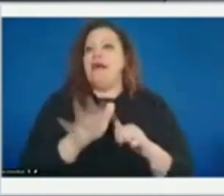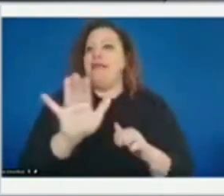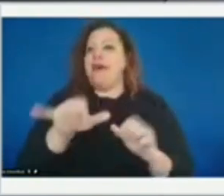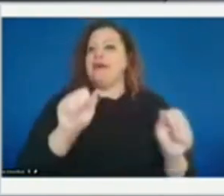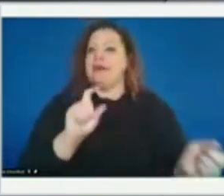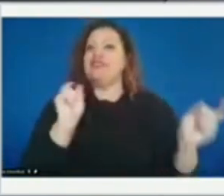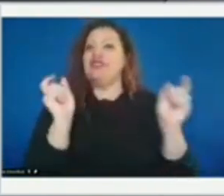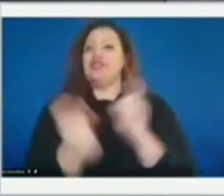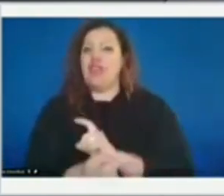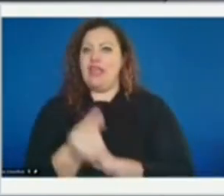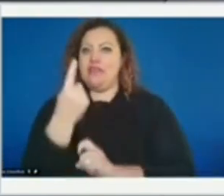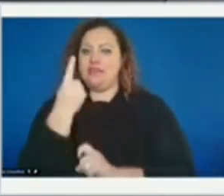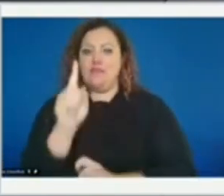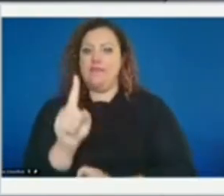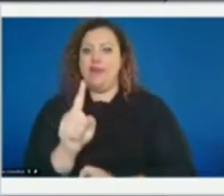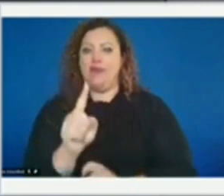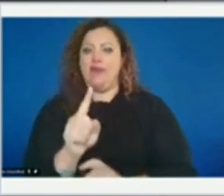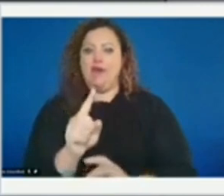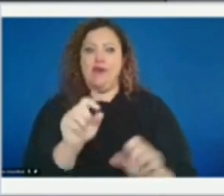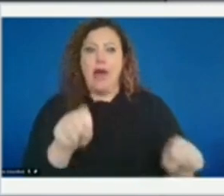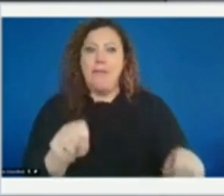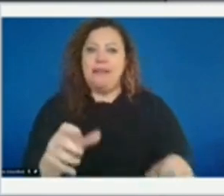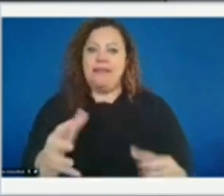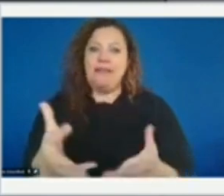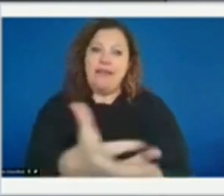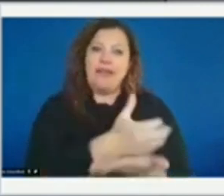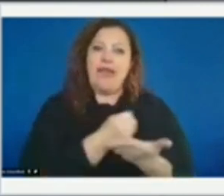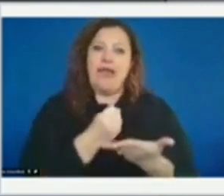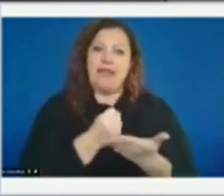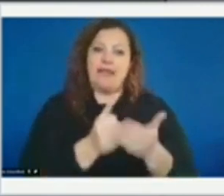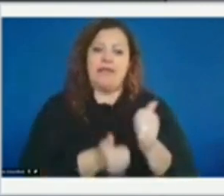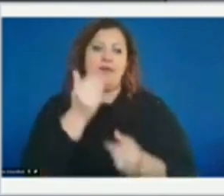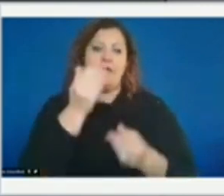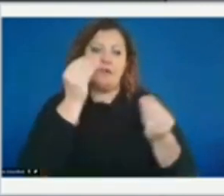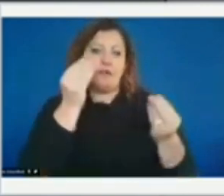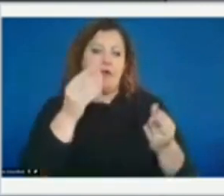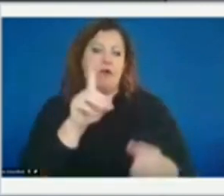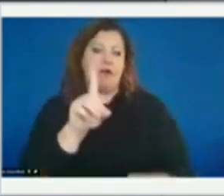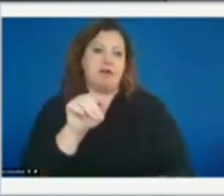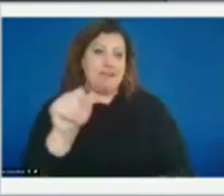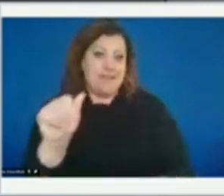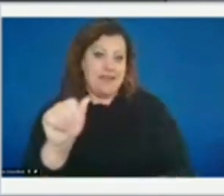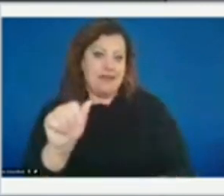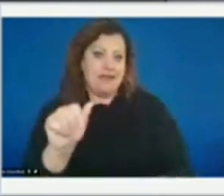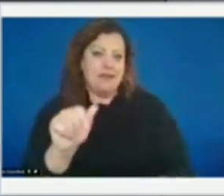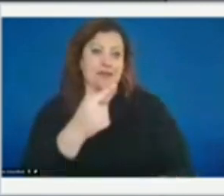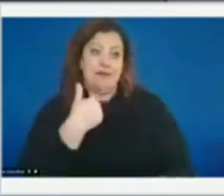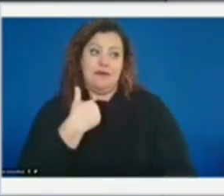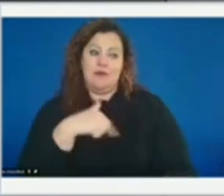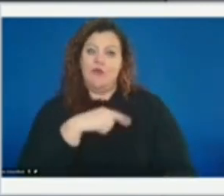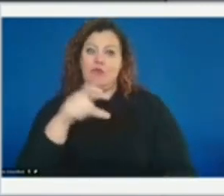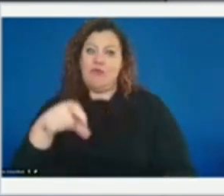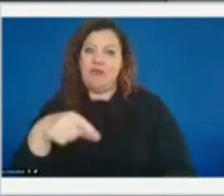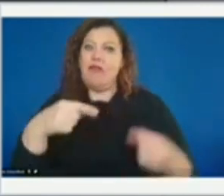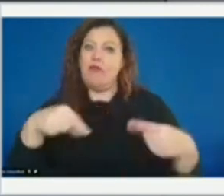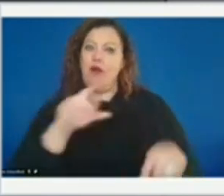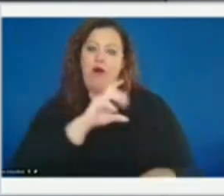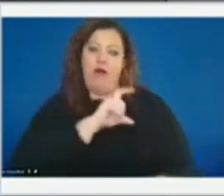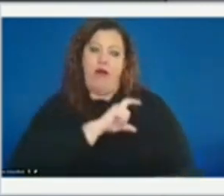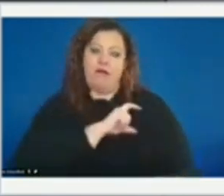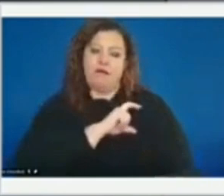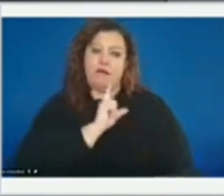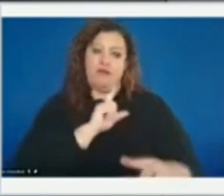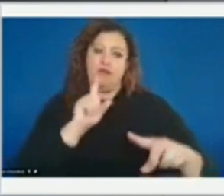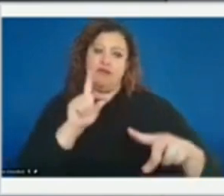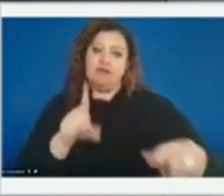our ability to gather the most important data that we need as our officers respond to these oftentimes